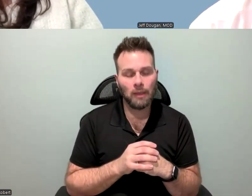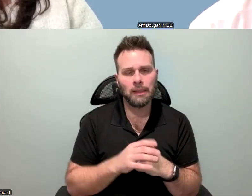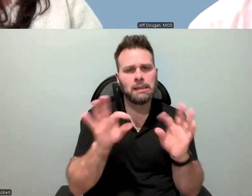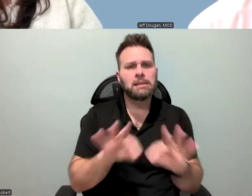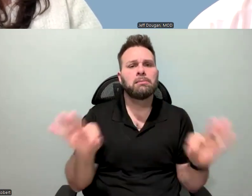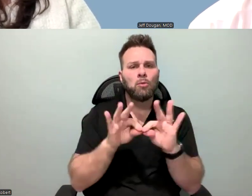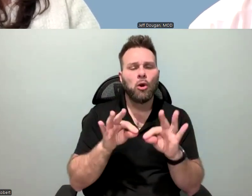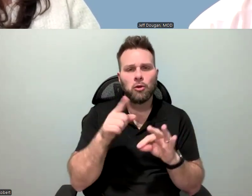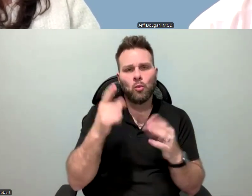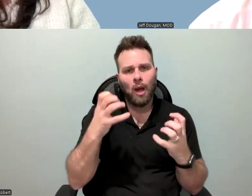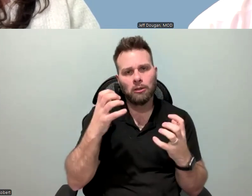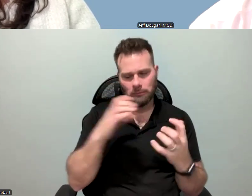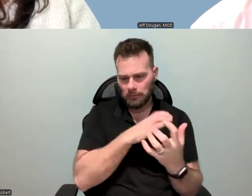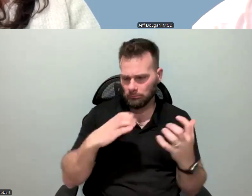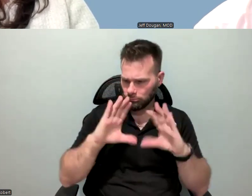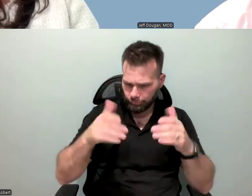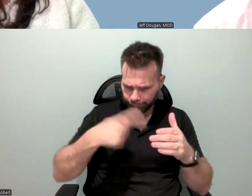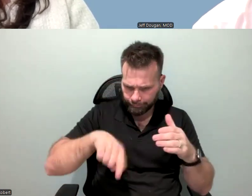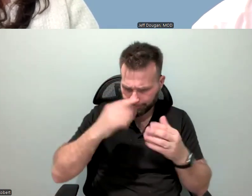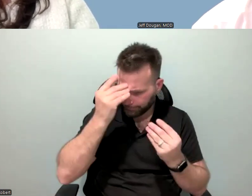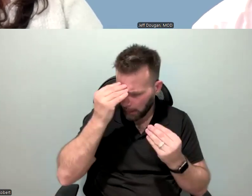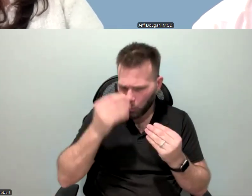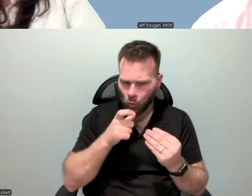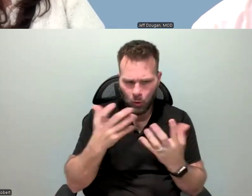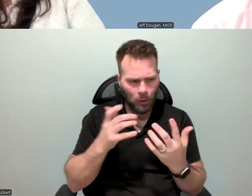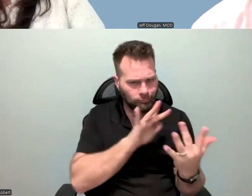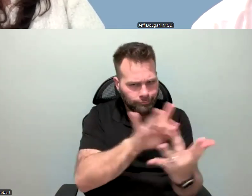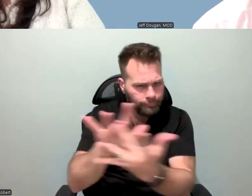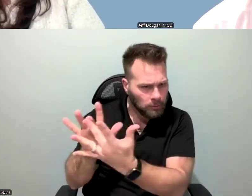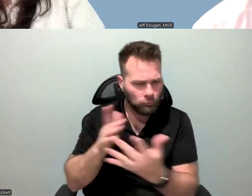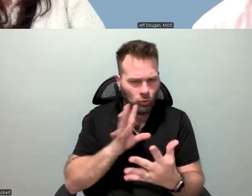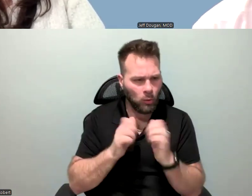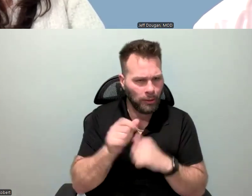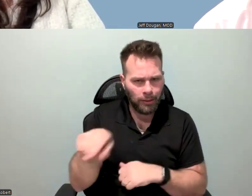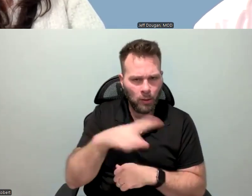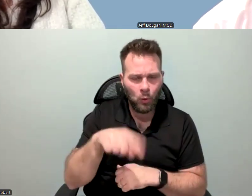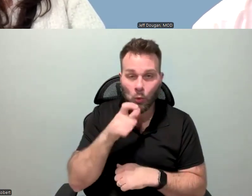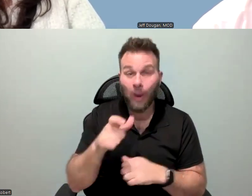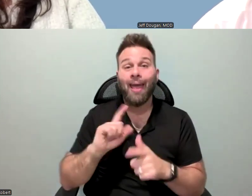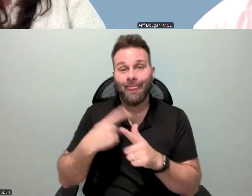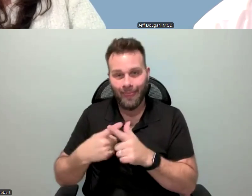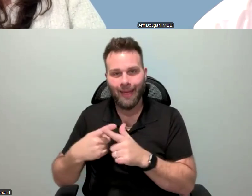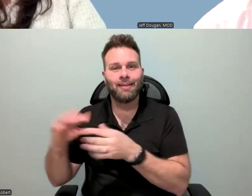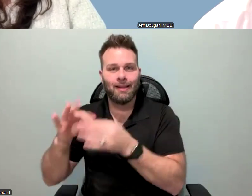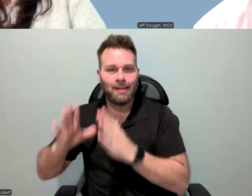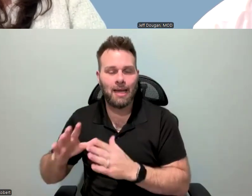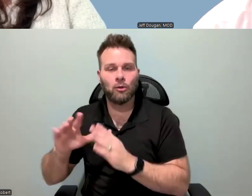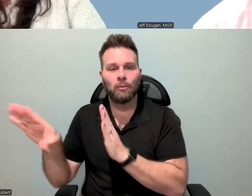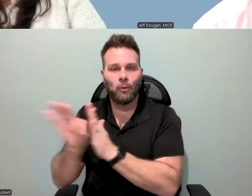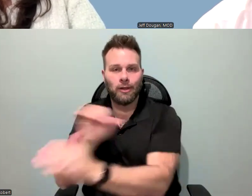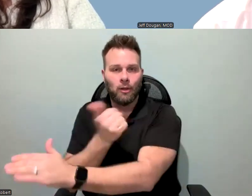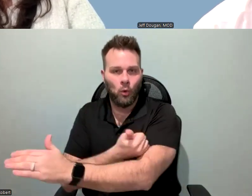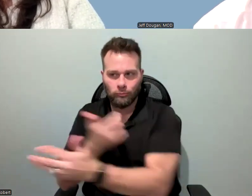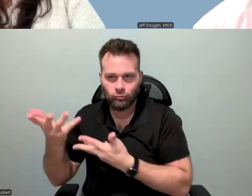talk with, and getting permission from your appointing authority or your liaison. 9 out of 10 times, they are very open